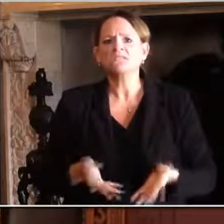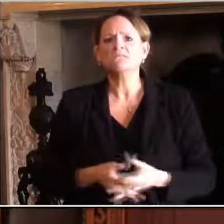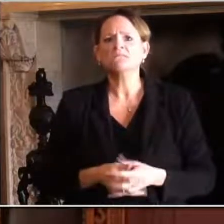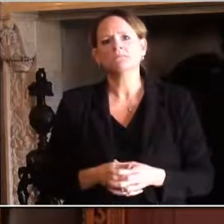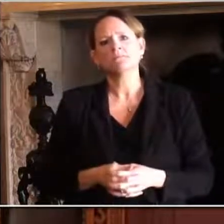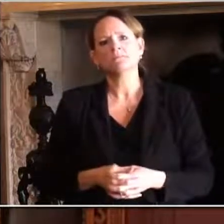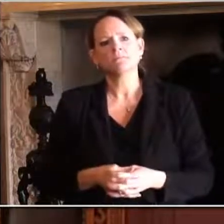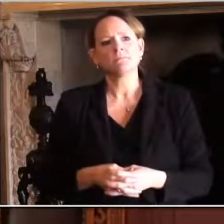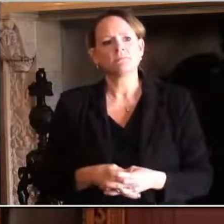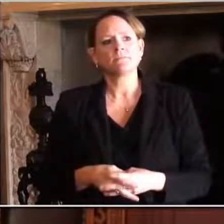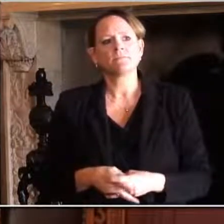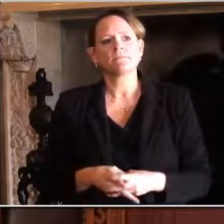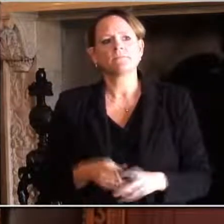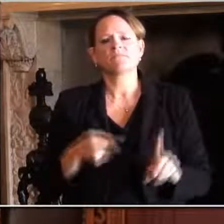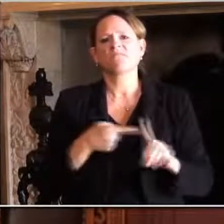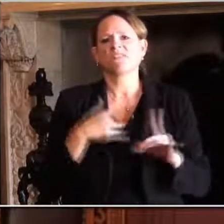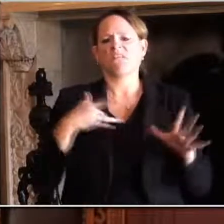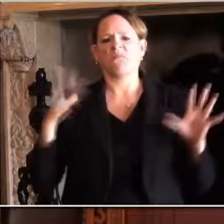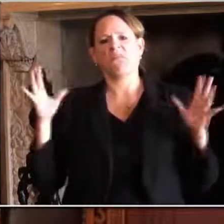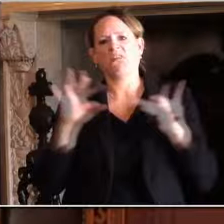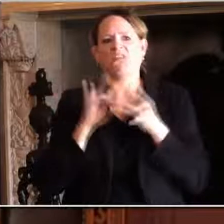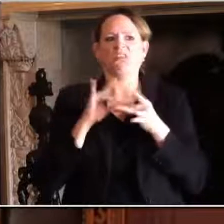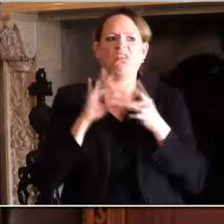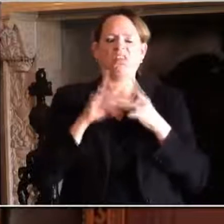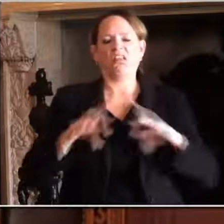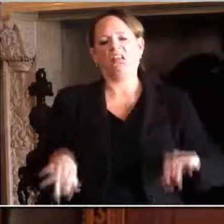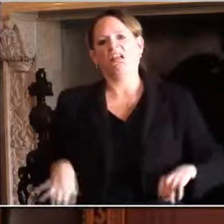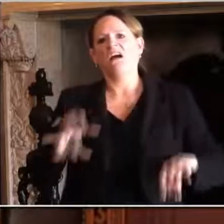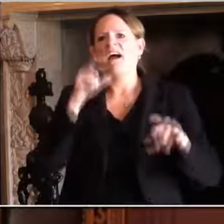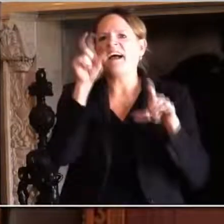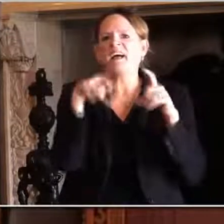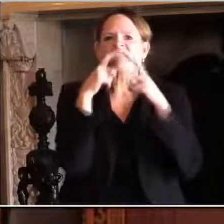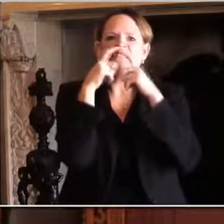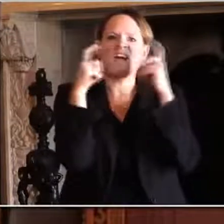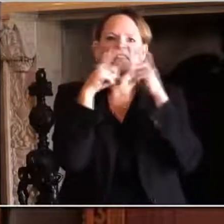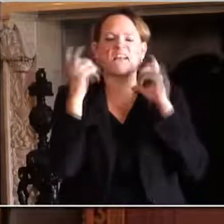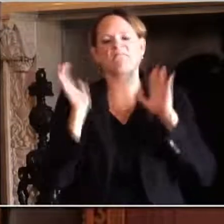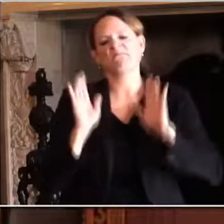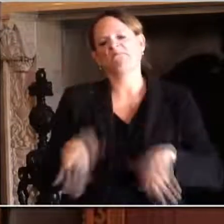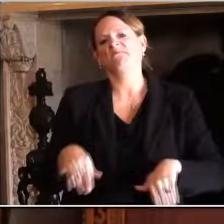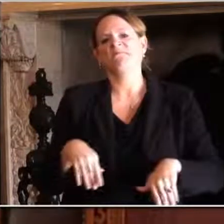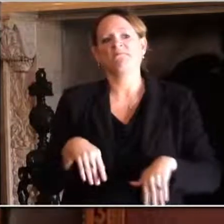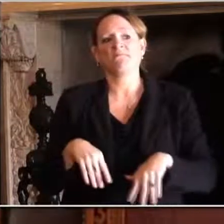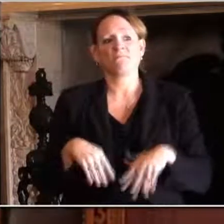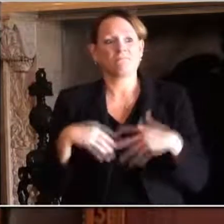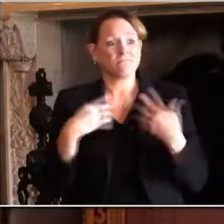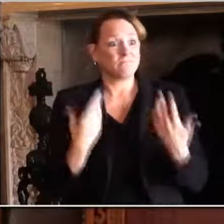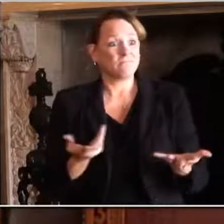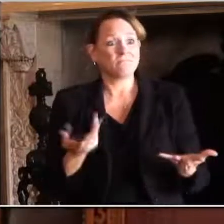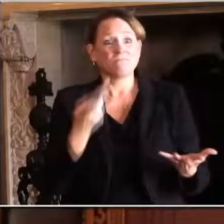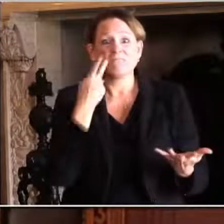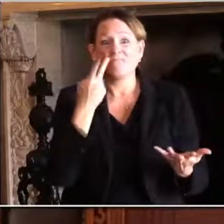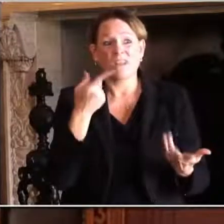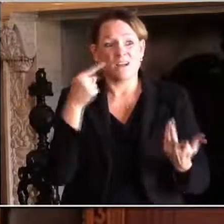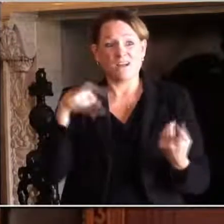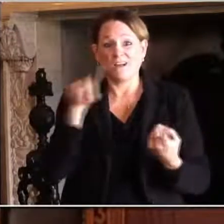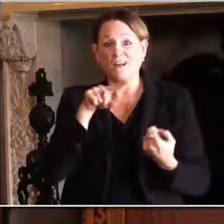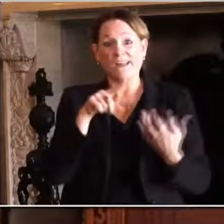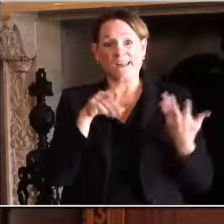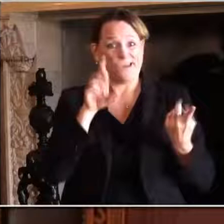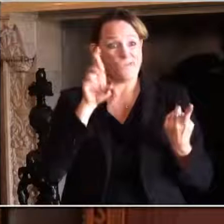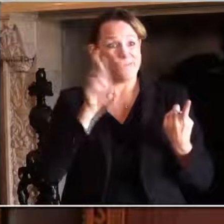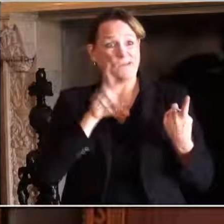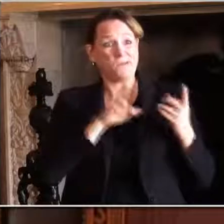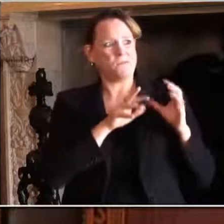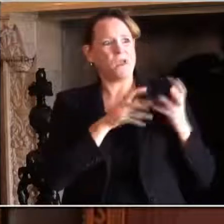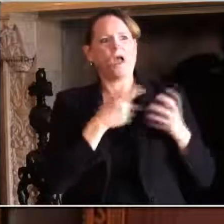that flaunt the order. But to come in and have the Republicans essentially say